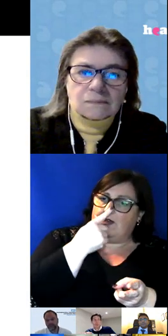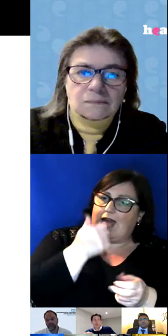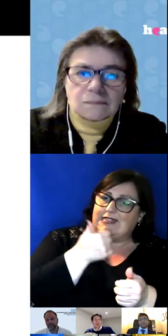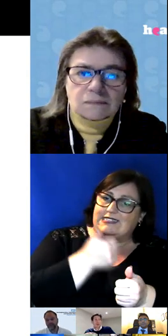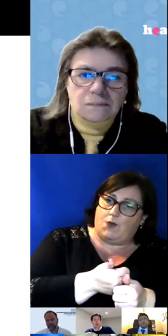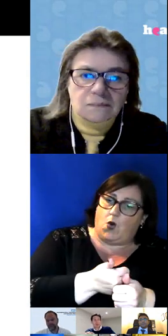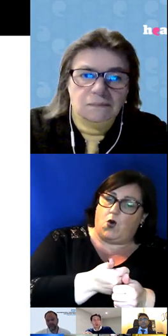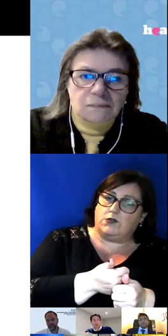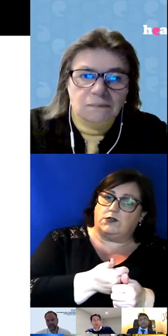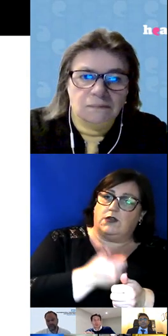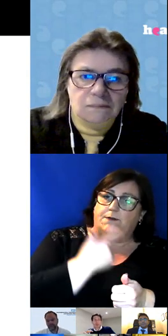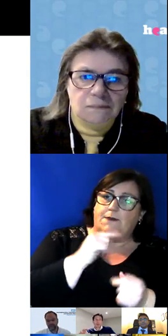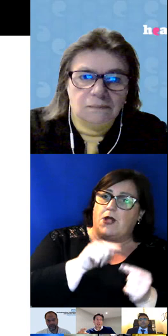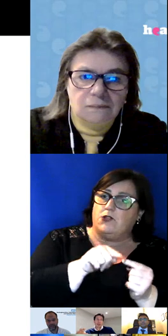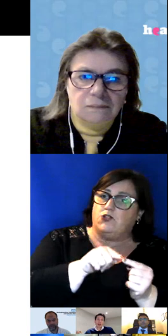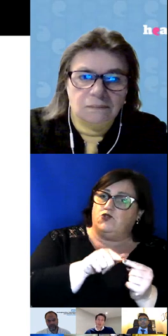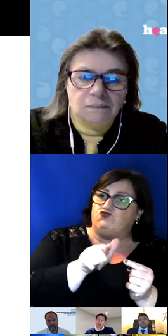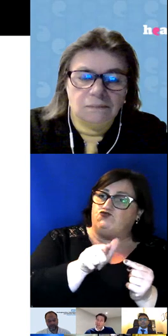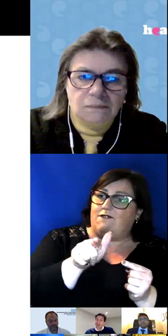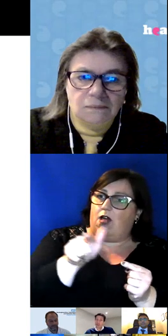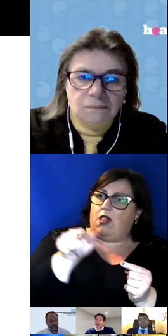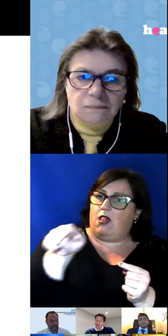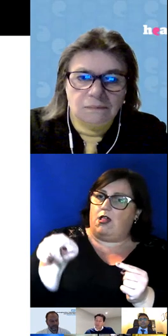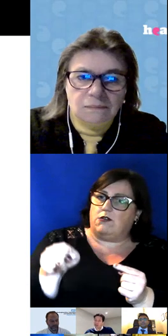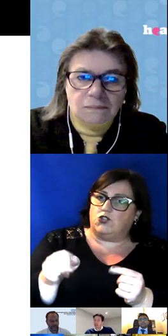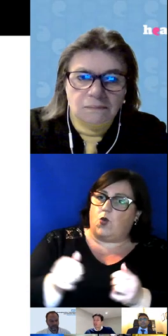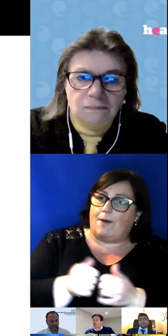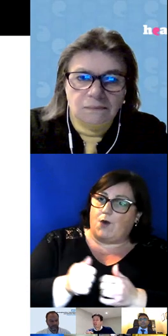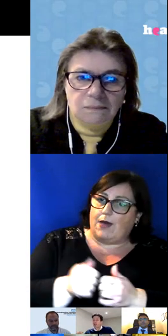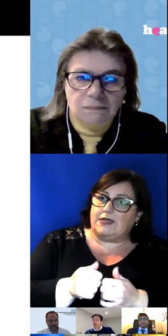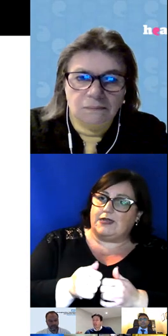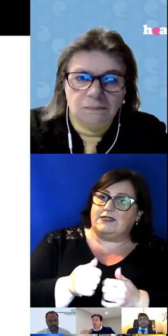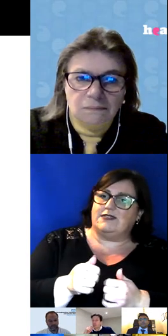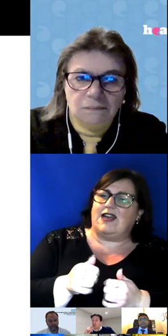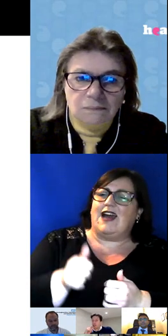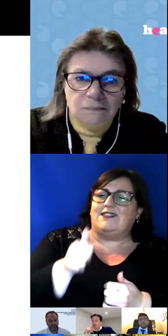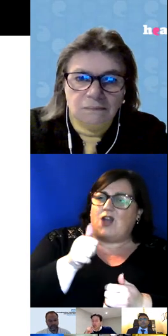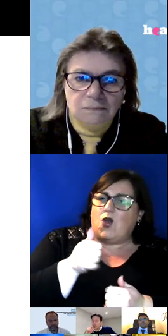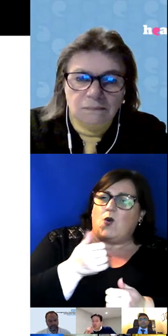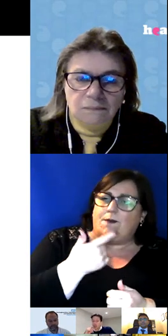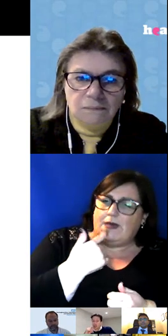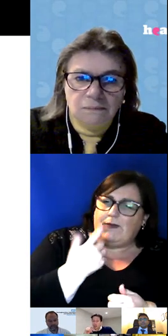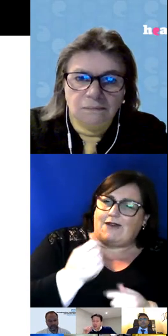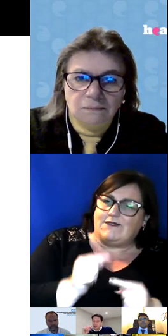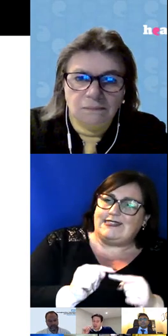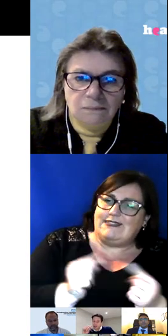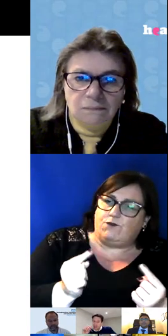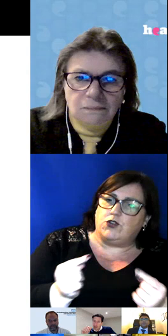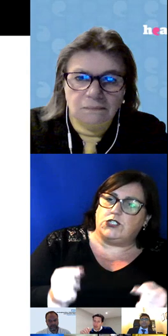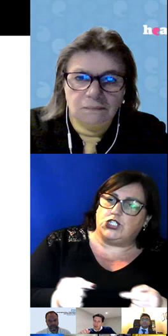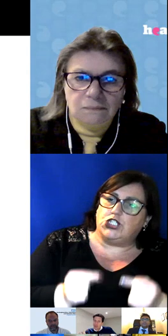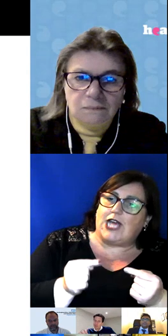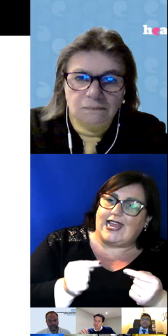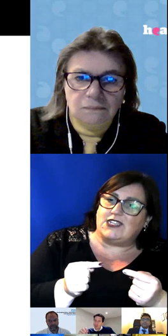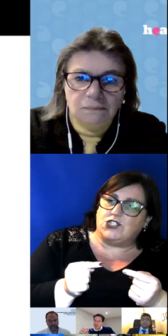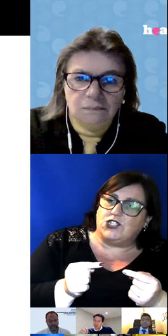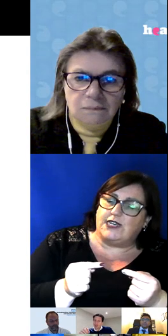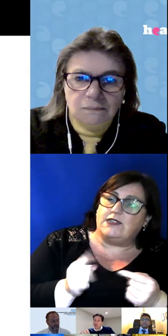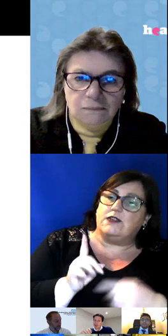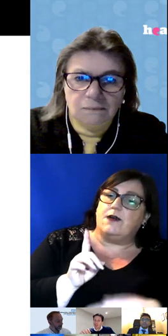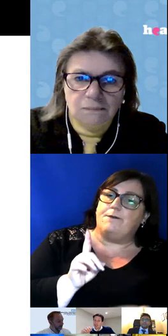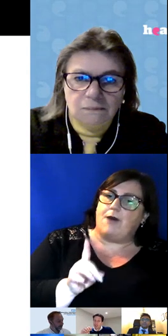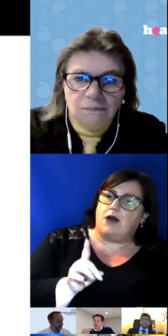to appointments, recognize that there are different challenges that people have. But that